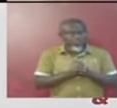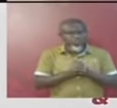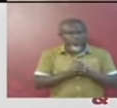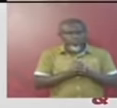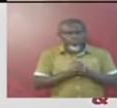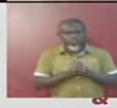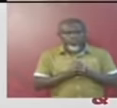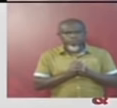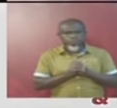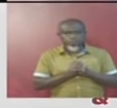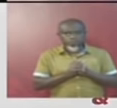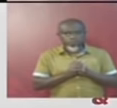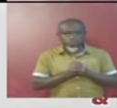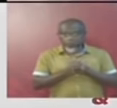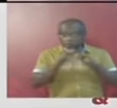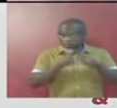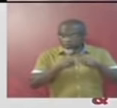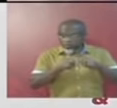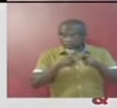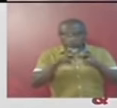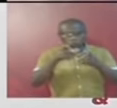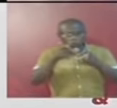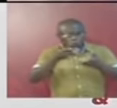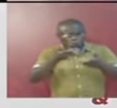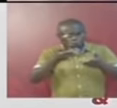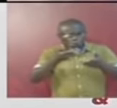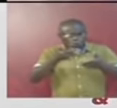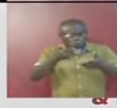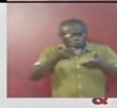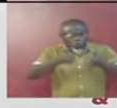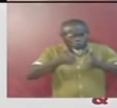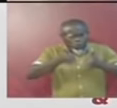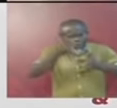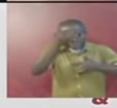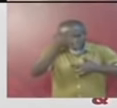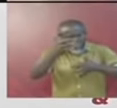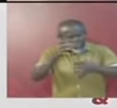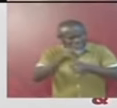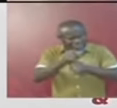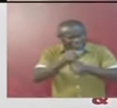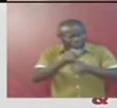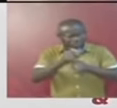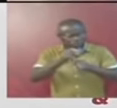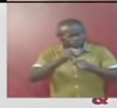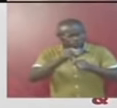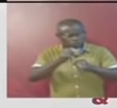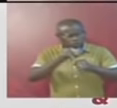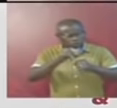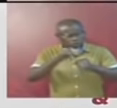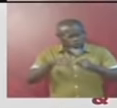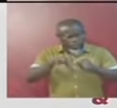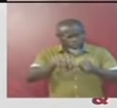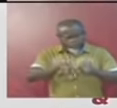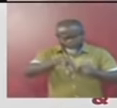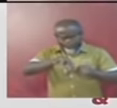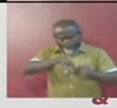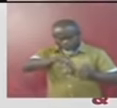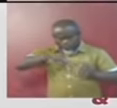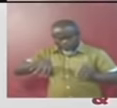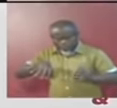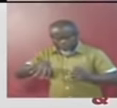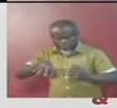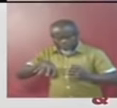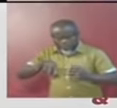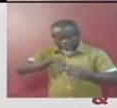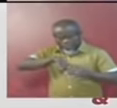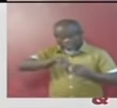of infection that you get, it will be extremely difficult to isolate these people completely as a separate group. Hence the reason I believe